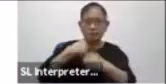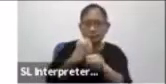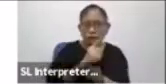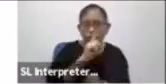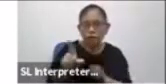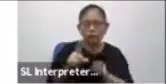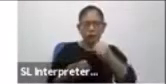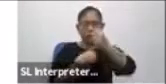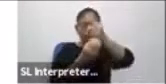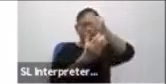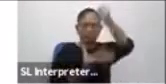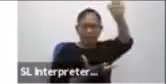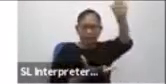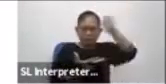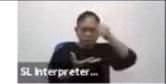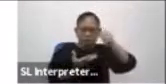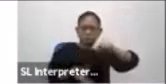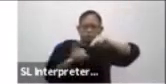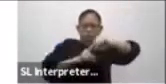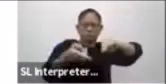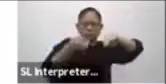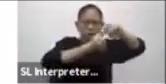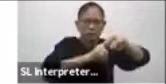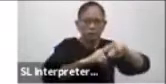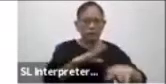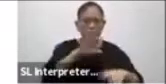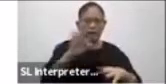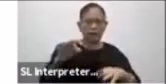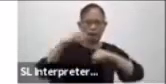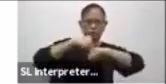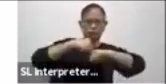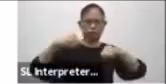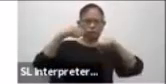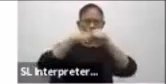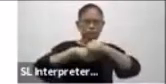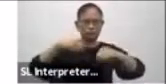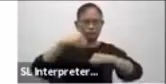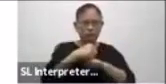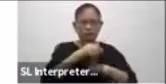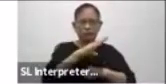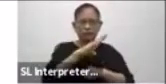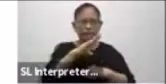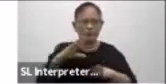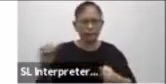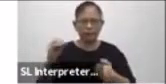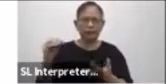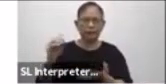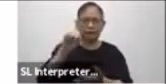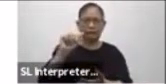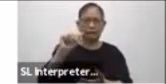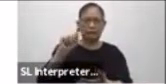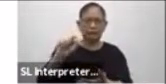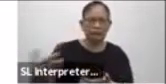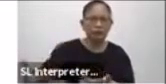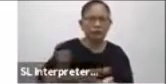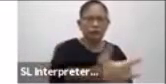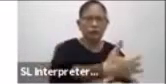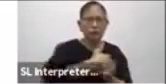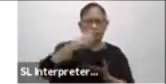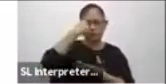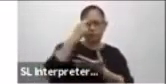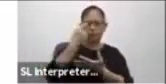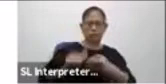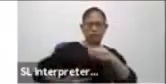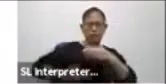increased, response and prevention mechanisms are strengthened, and data collection is conducted with the highest level of ethics and safety. We are